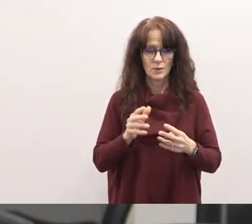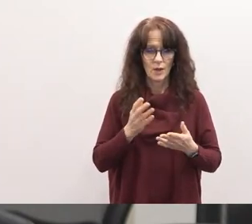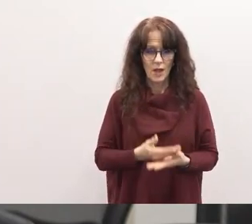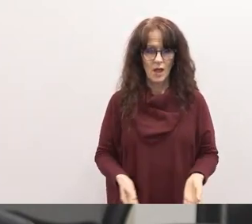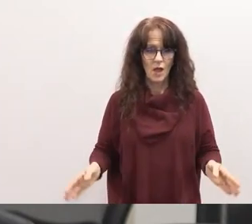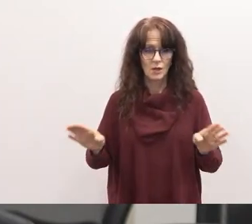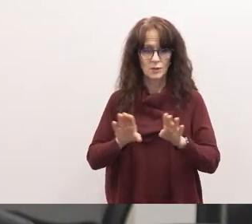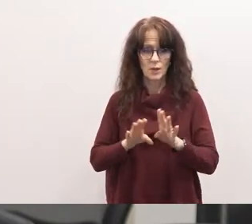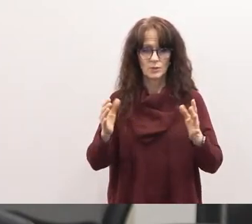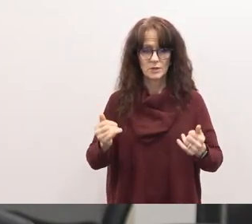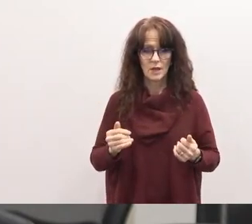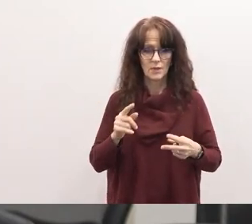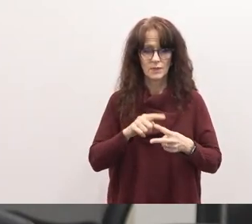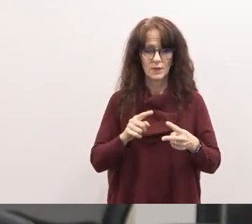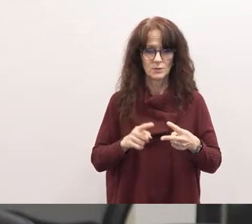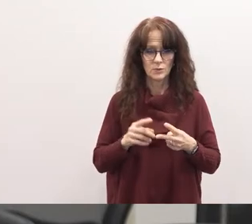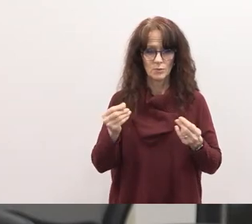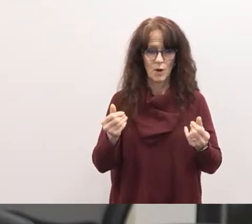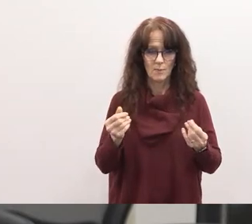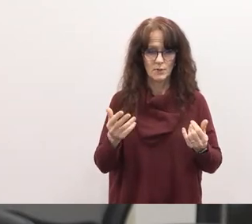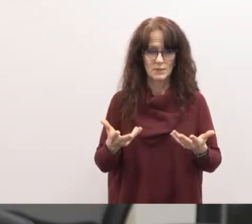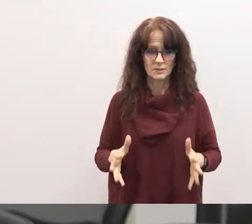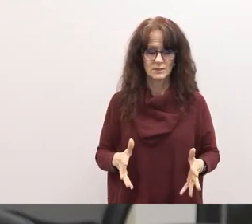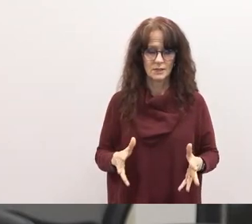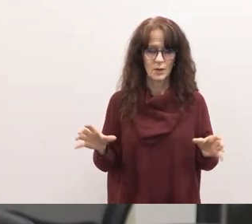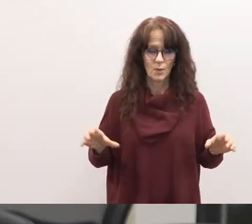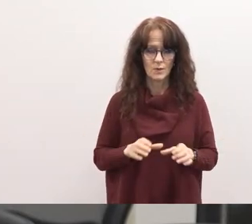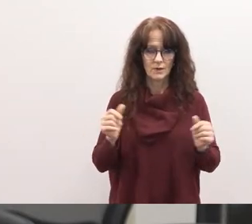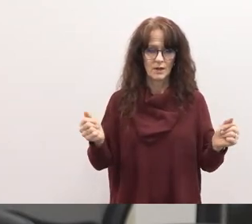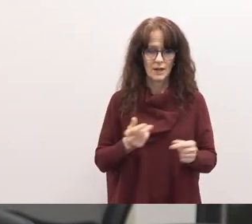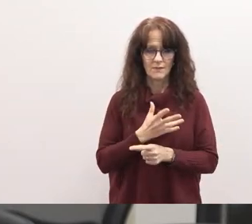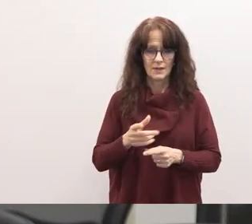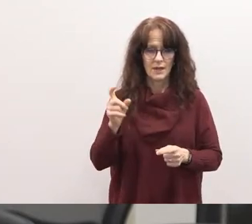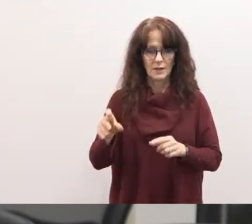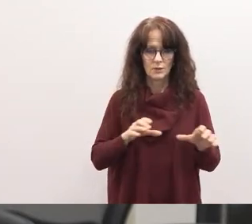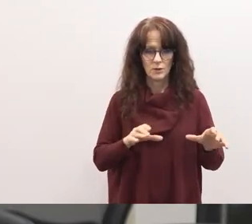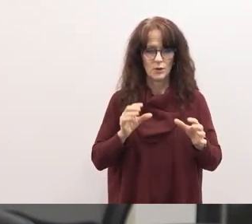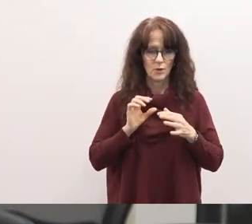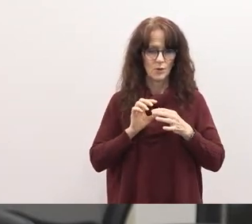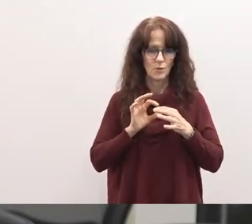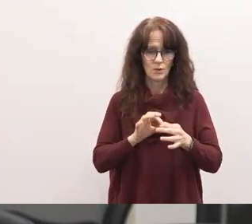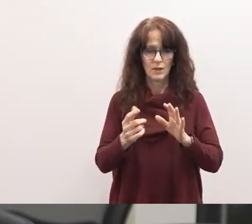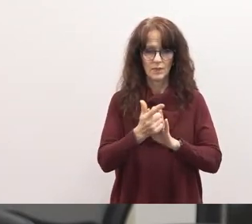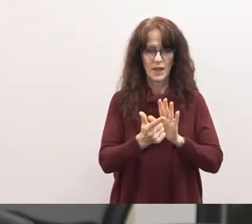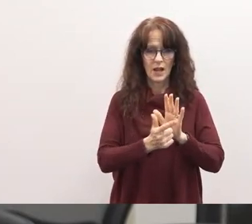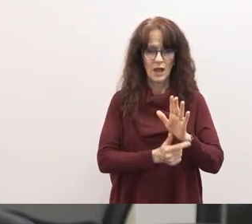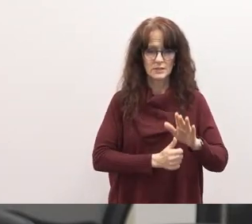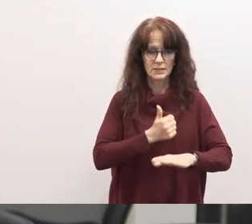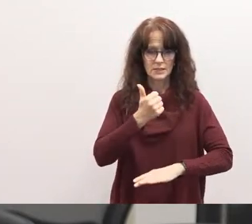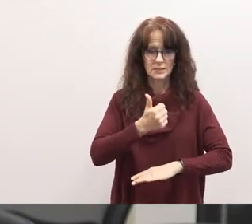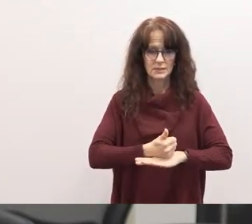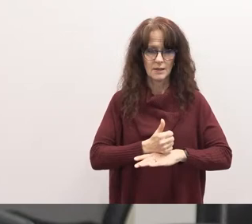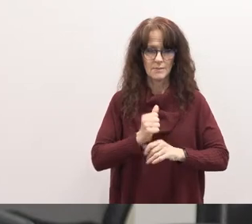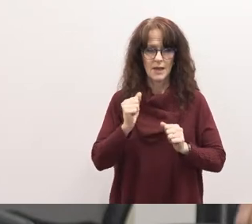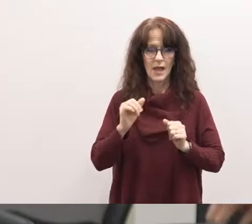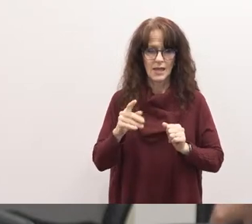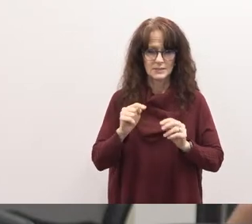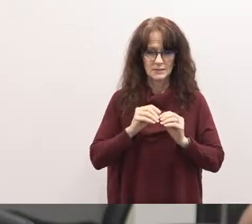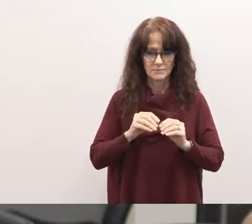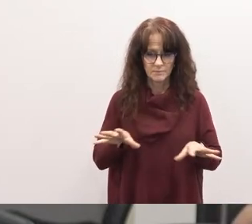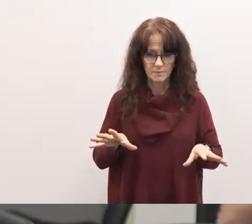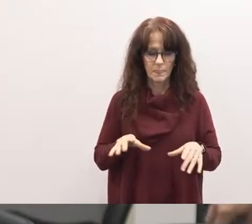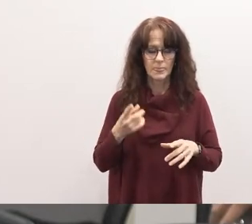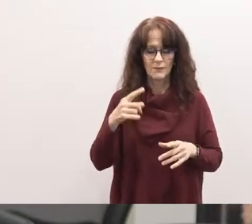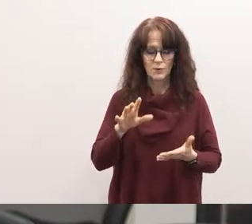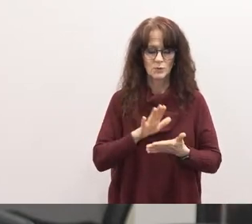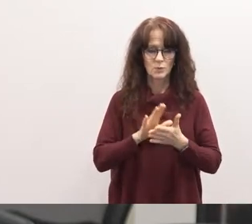close for us on these two particular properties. So we've done everything we've had to do with respect to the way the law lays out asset disposition processes for